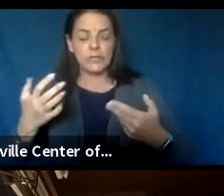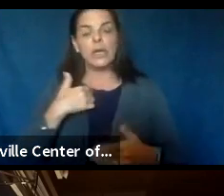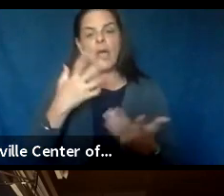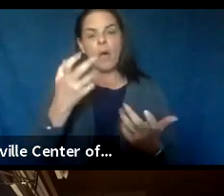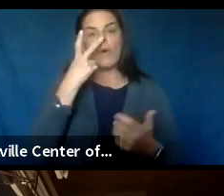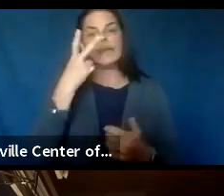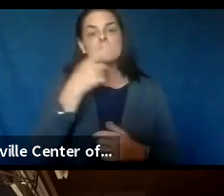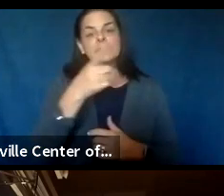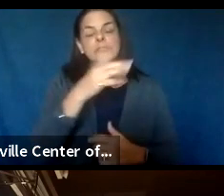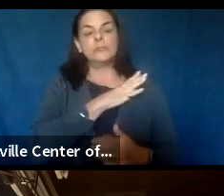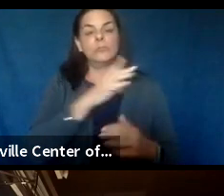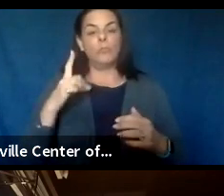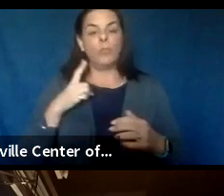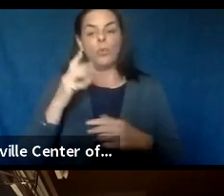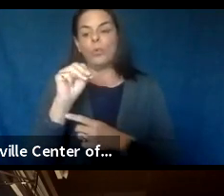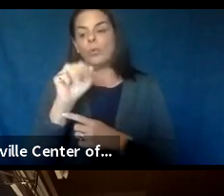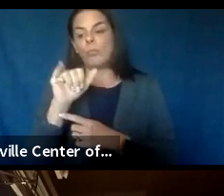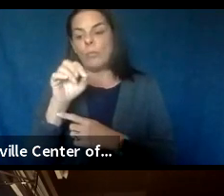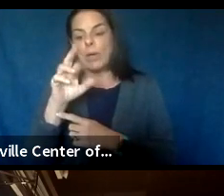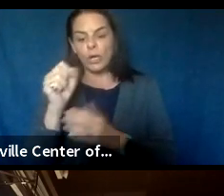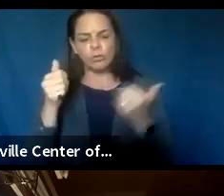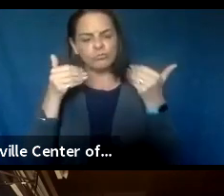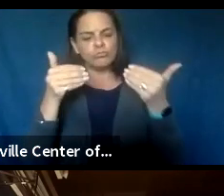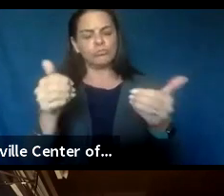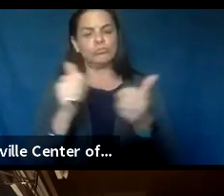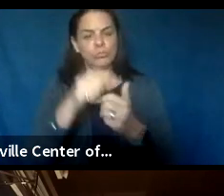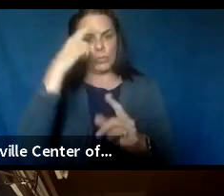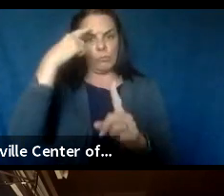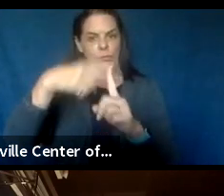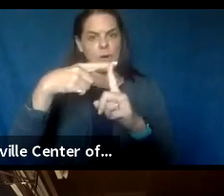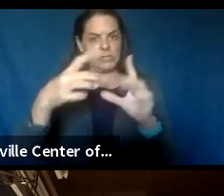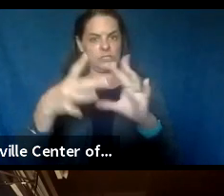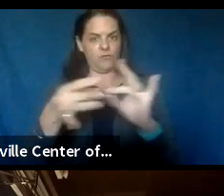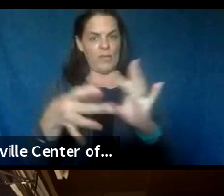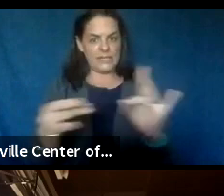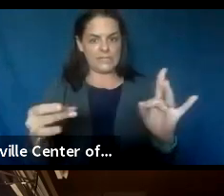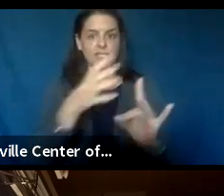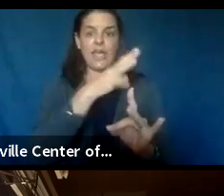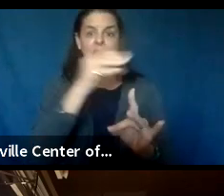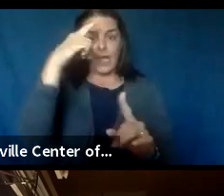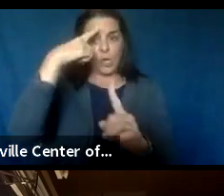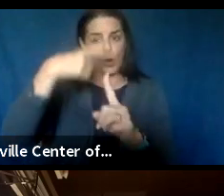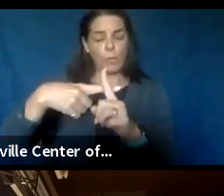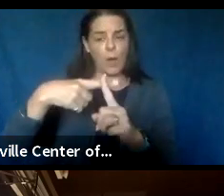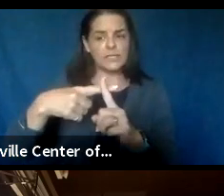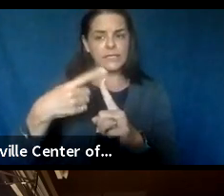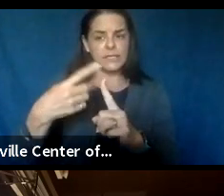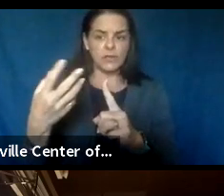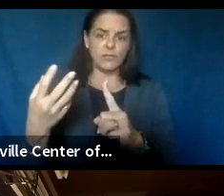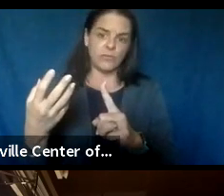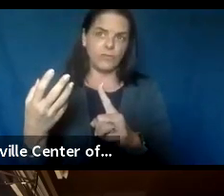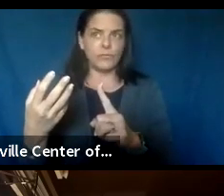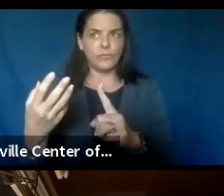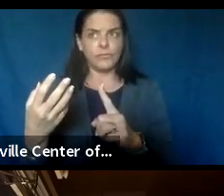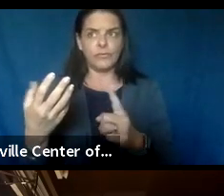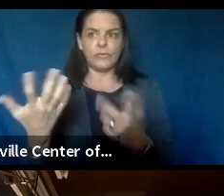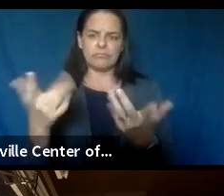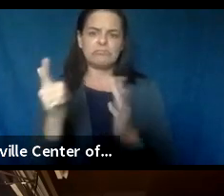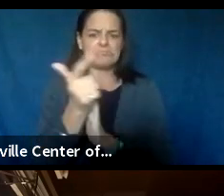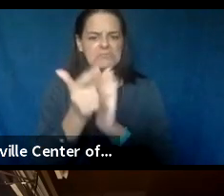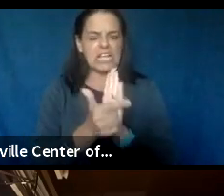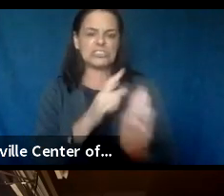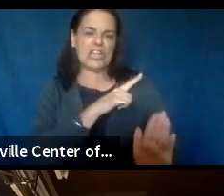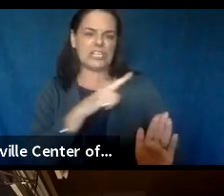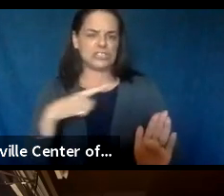the board, the mayors, move forward with a positive message and a positive, I guess, just legislation to